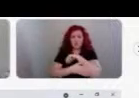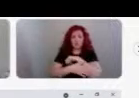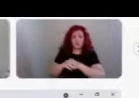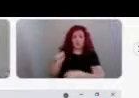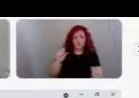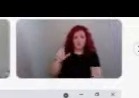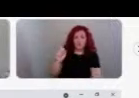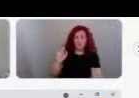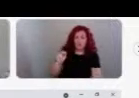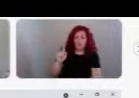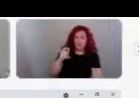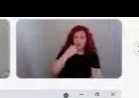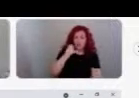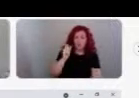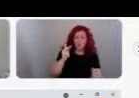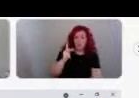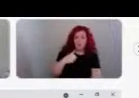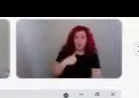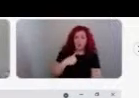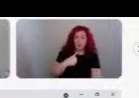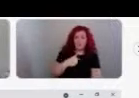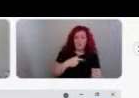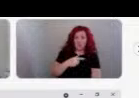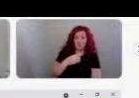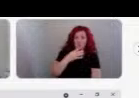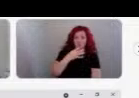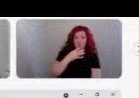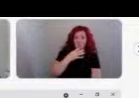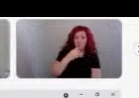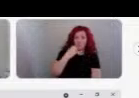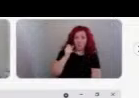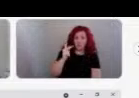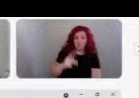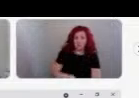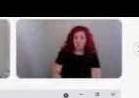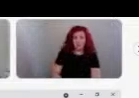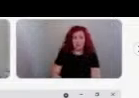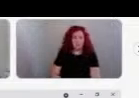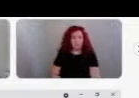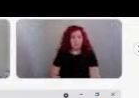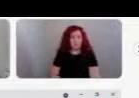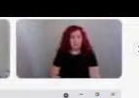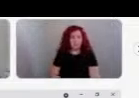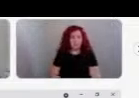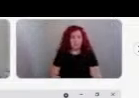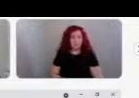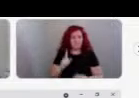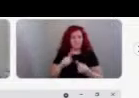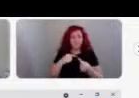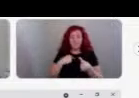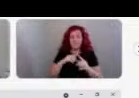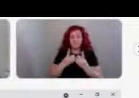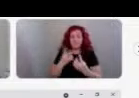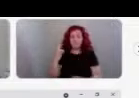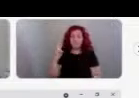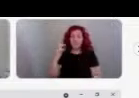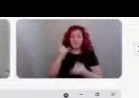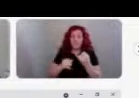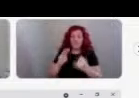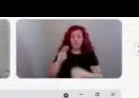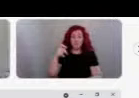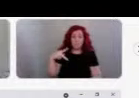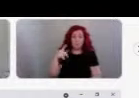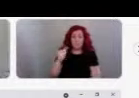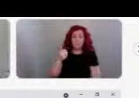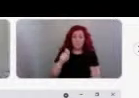i'm gonna have country call you back because i might be on soon okay i'll call you then to me district 17 in final match 10.0 looks like a